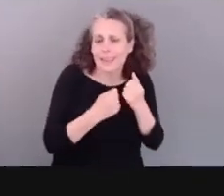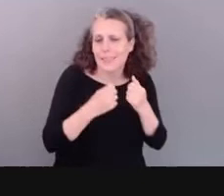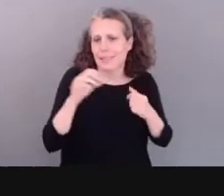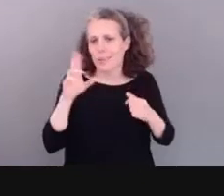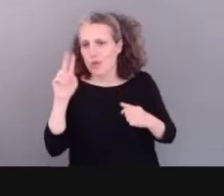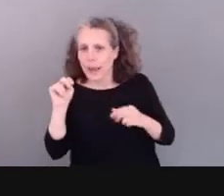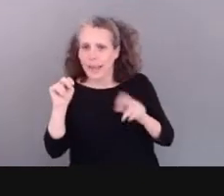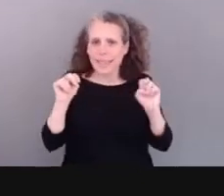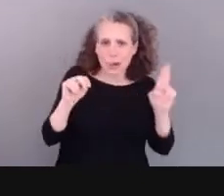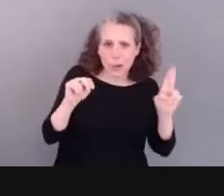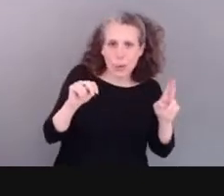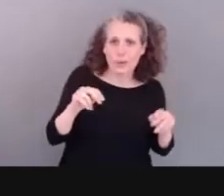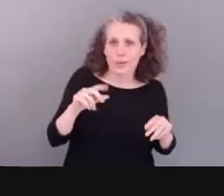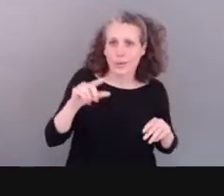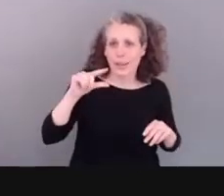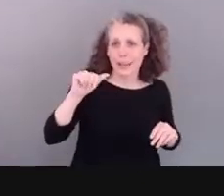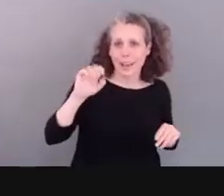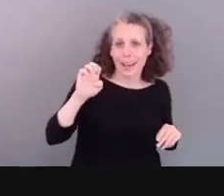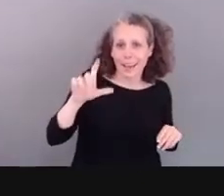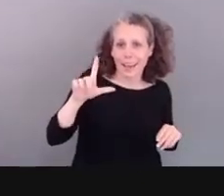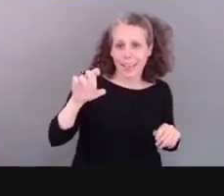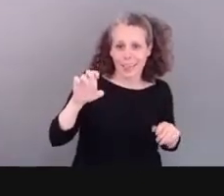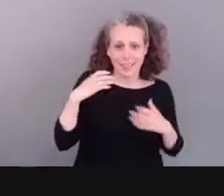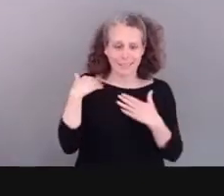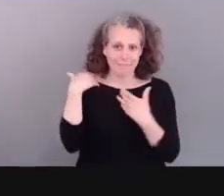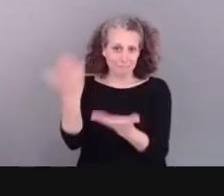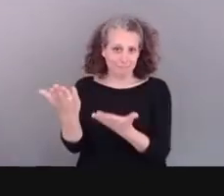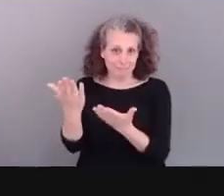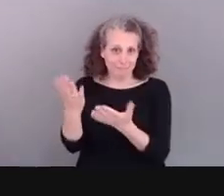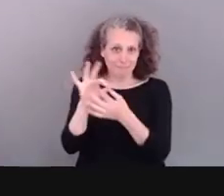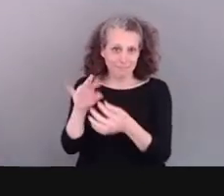Gaëlle, I'm over to you on the Nexus.